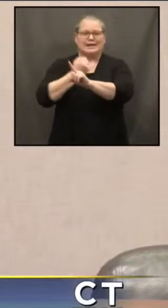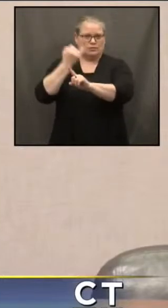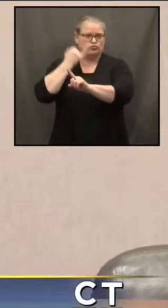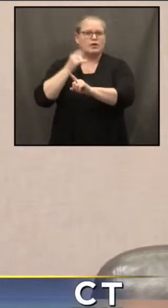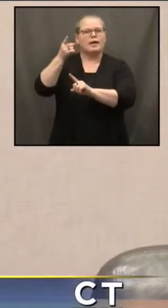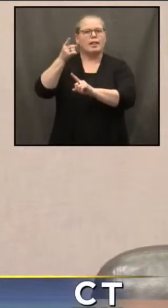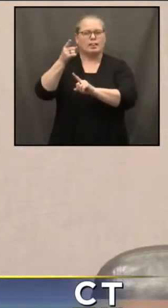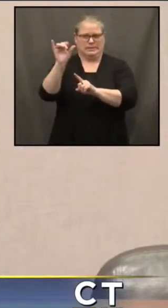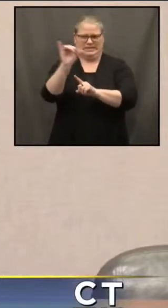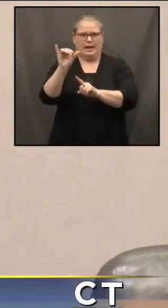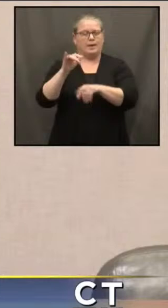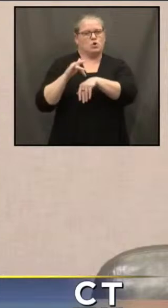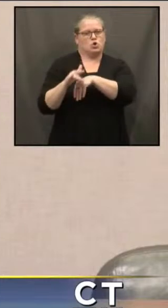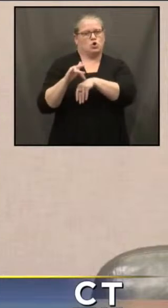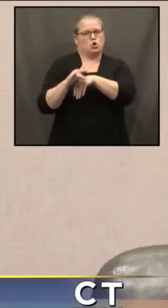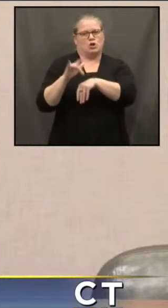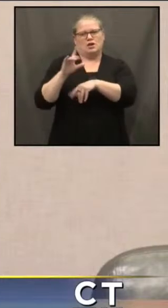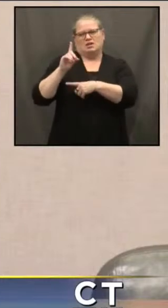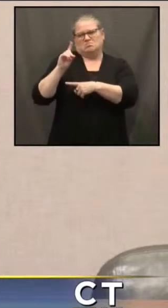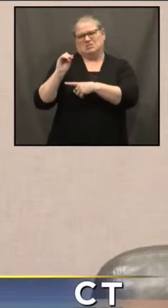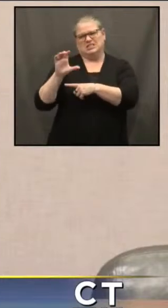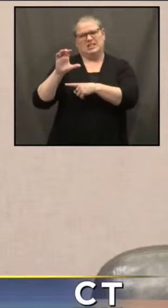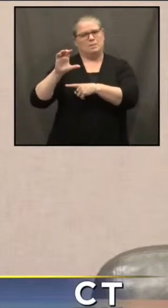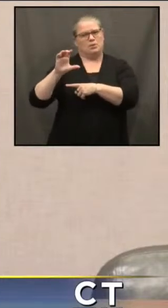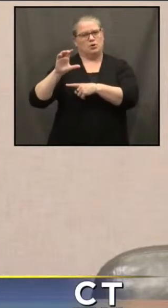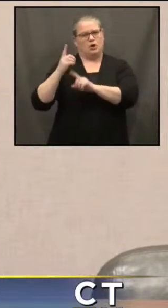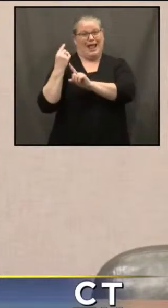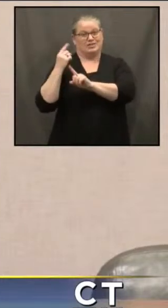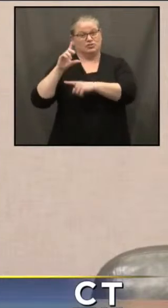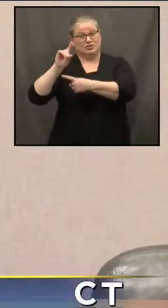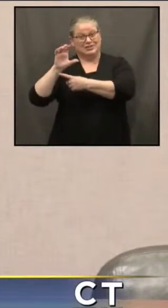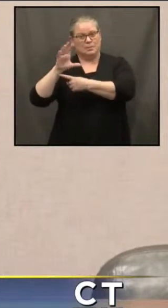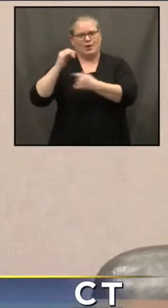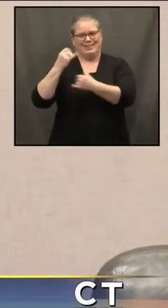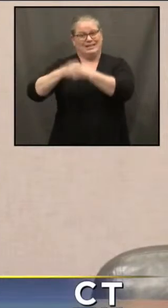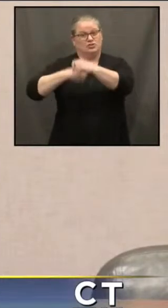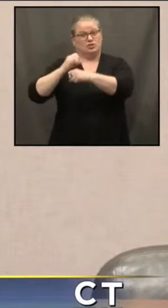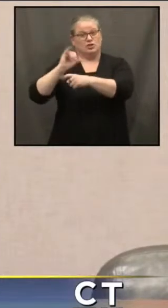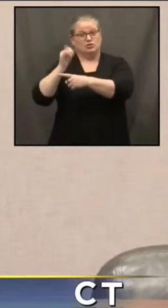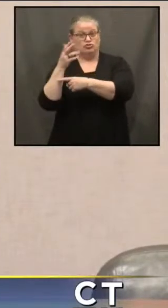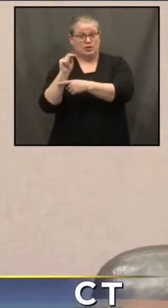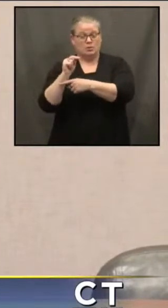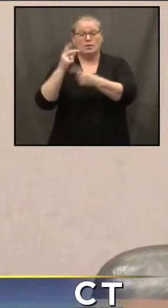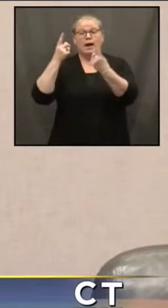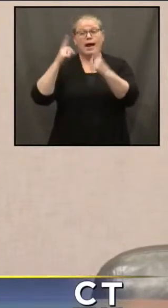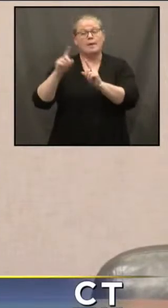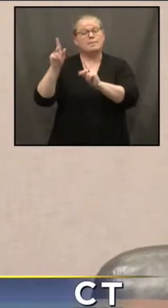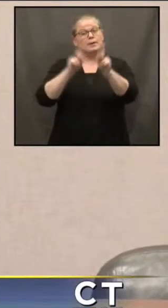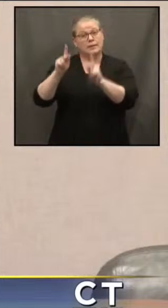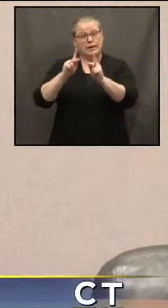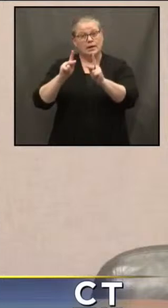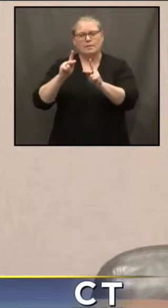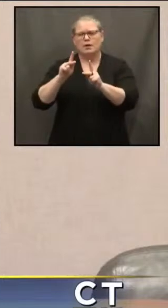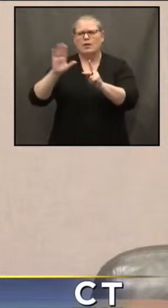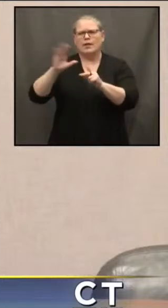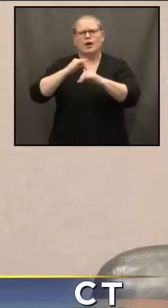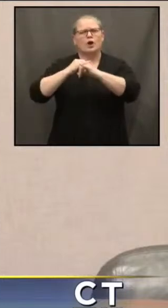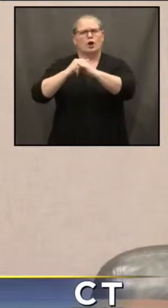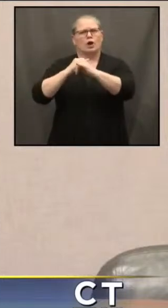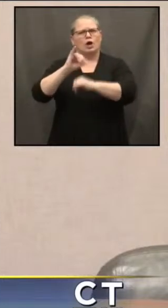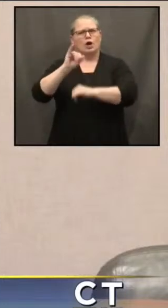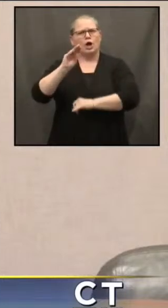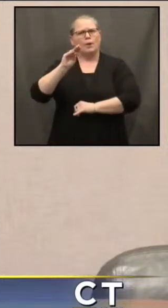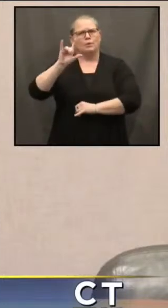on, back in December, January. And as they saw waning immunity and a rise in cases, and then they rolled out boosters